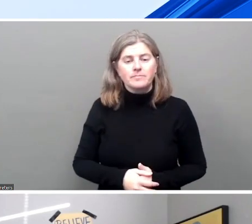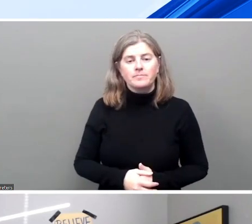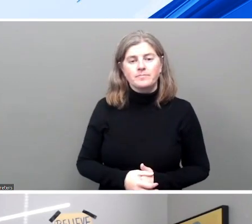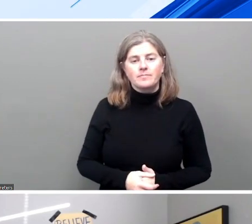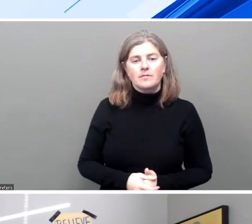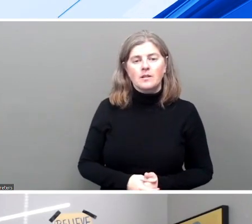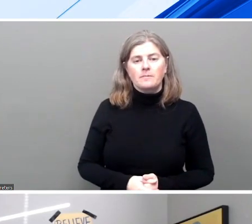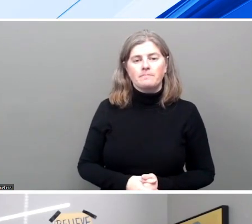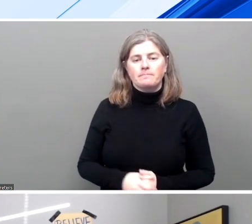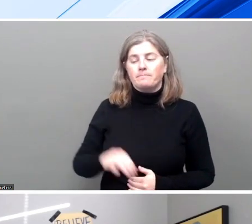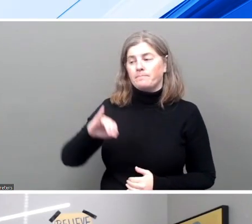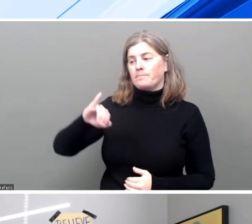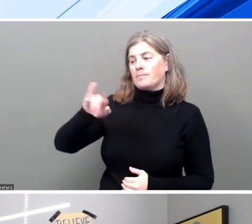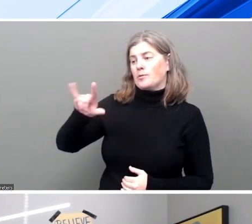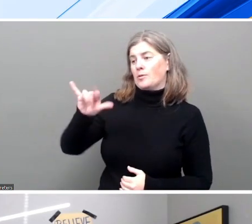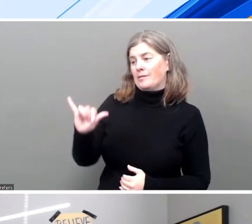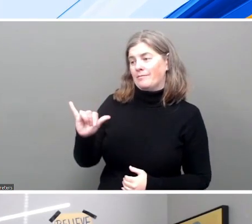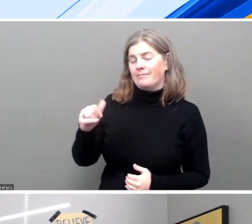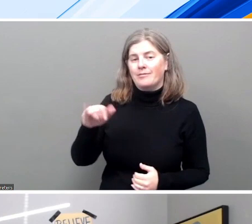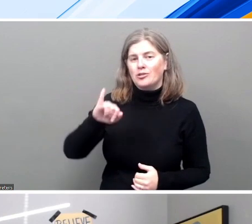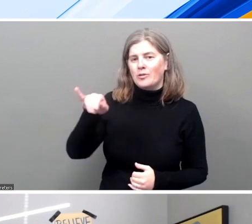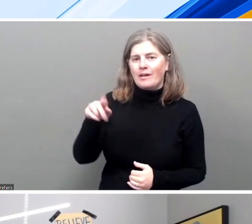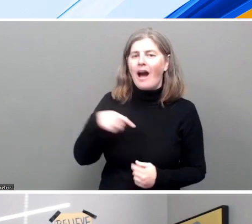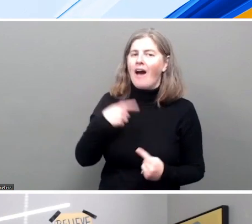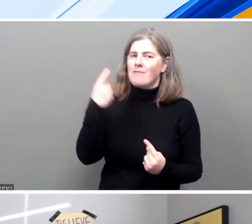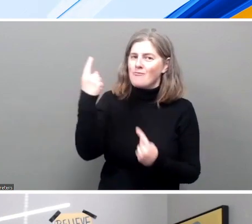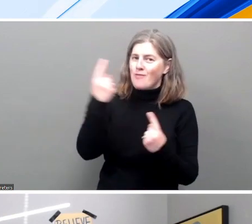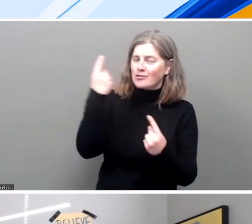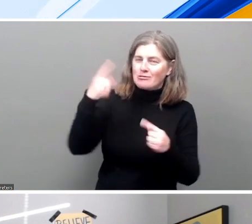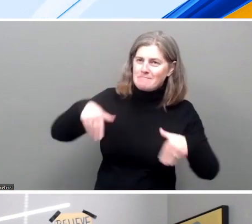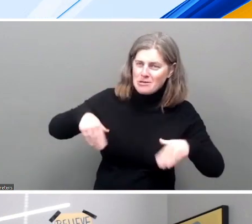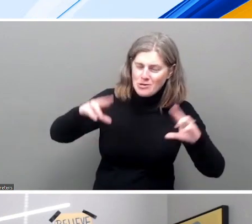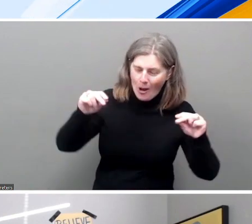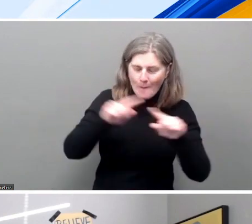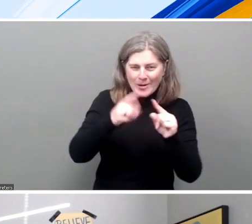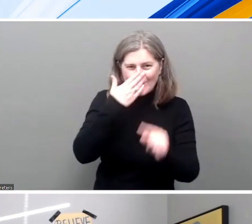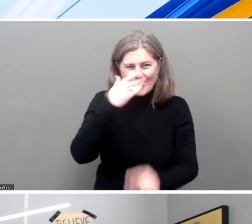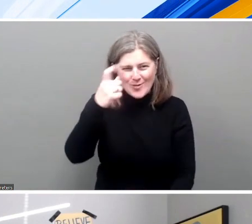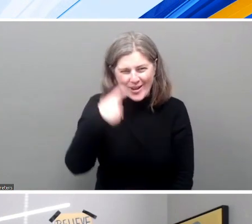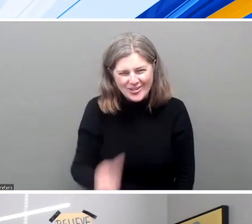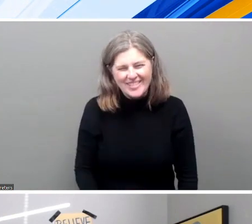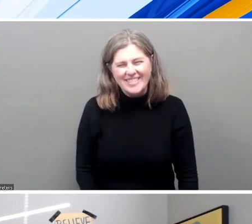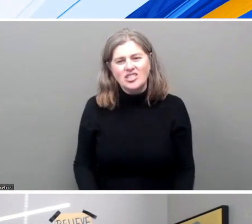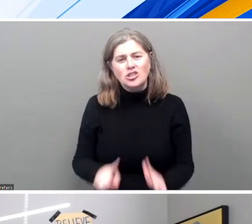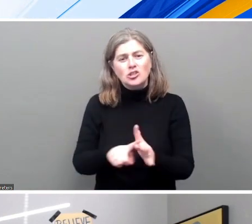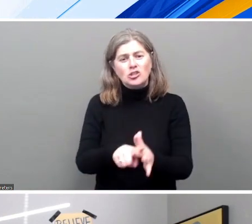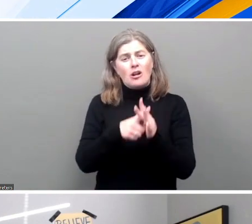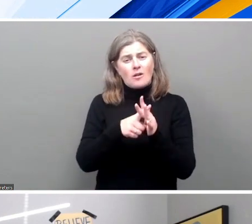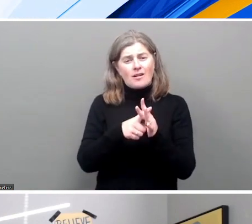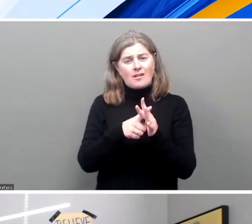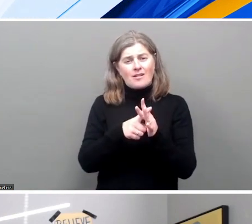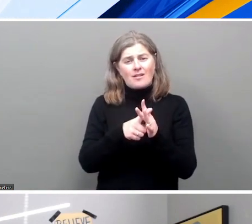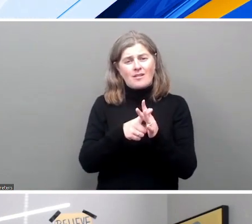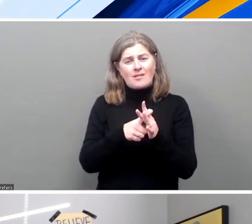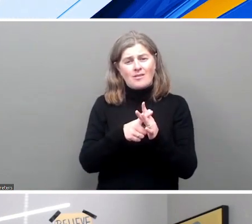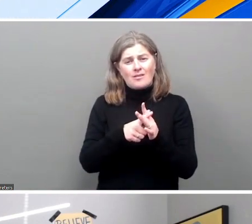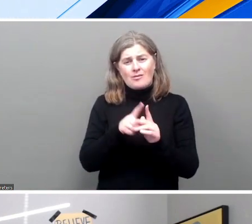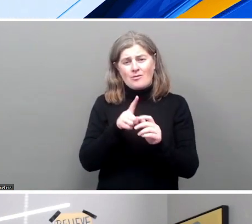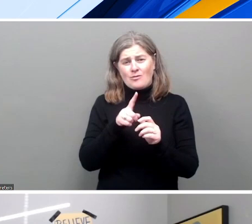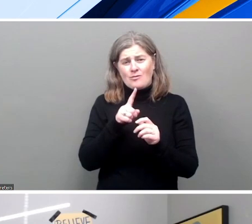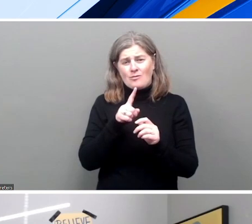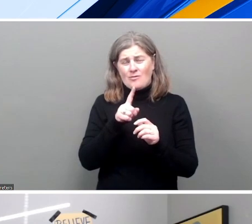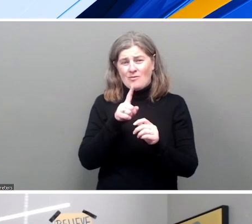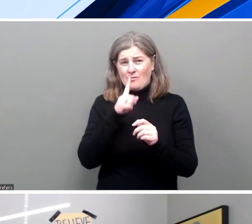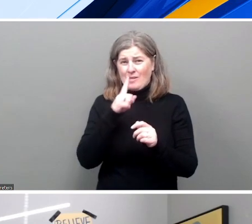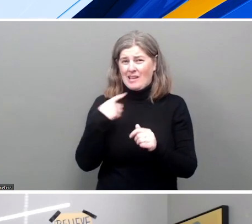Well, Julia, as usual, I haven't been wondering about that, but it's a great question. I would start with the fact that we really only had about 9 months